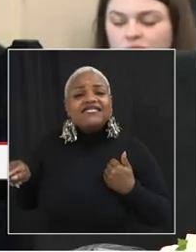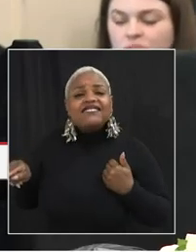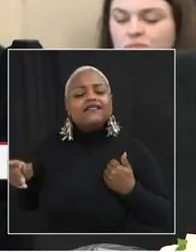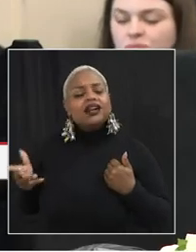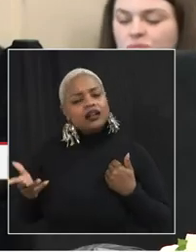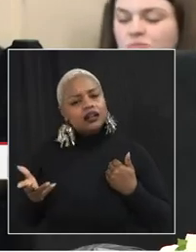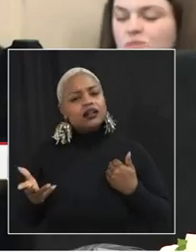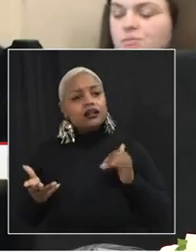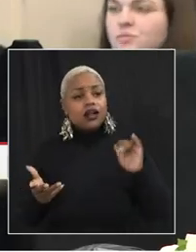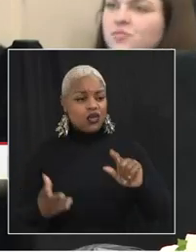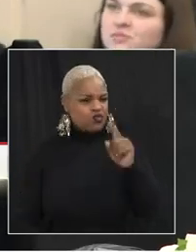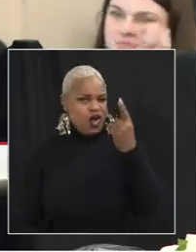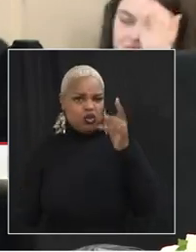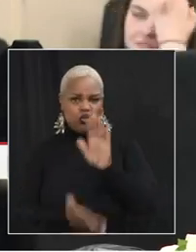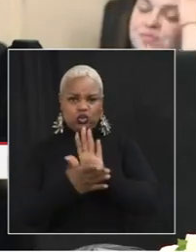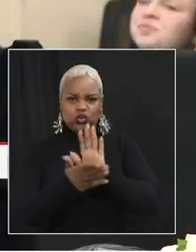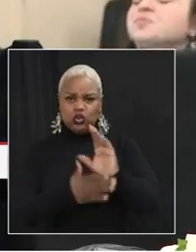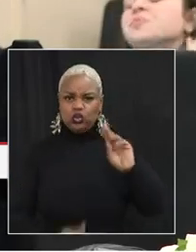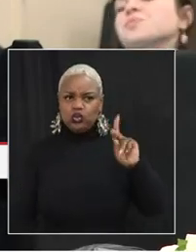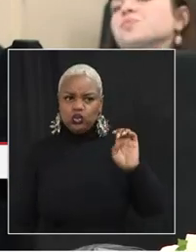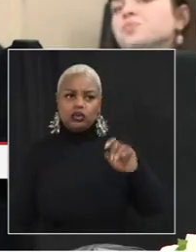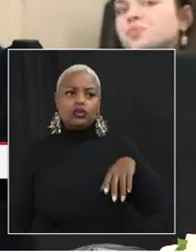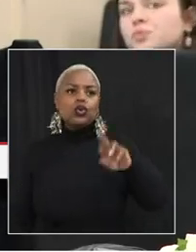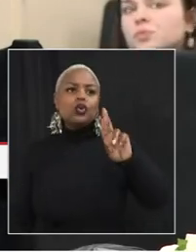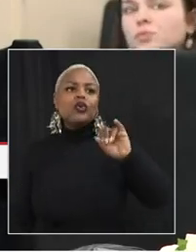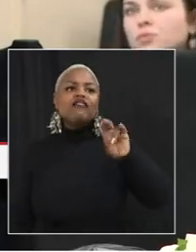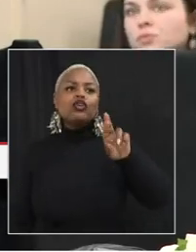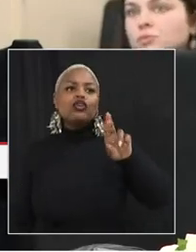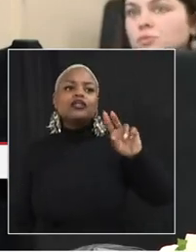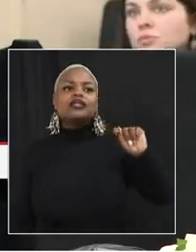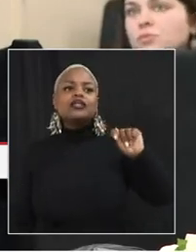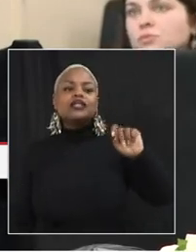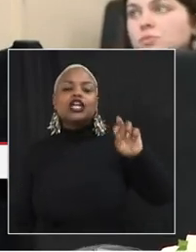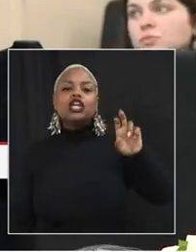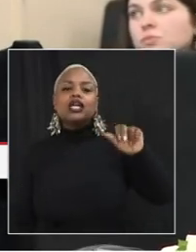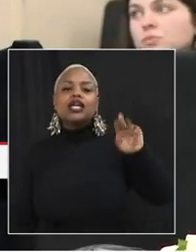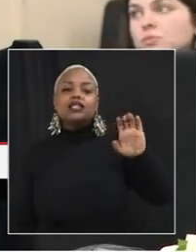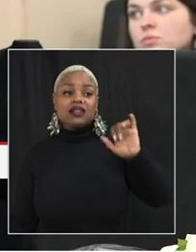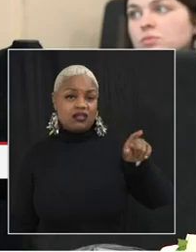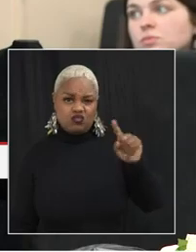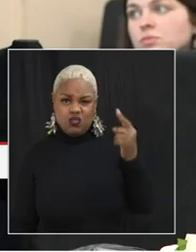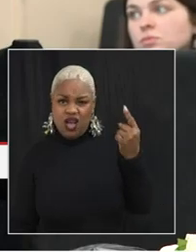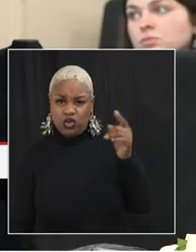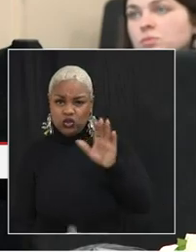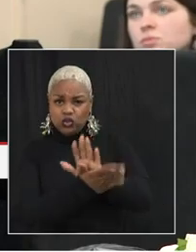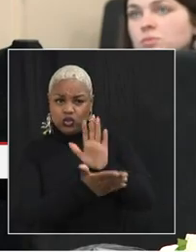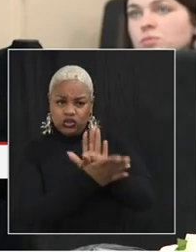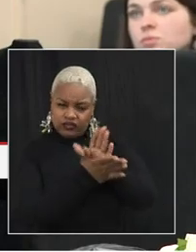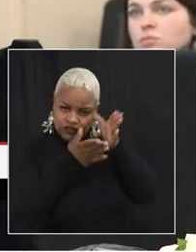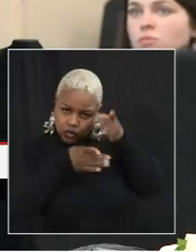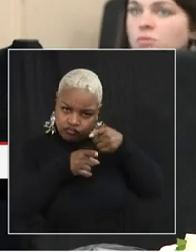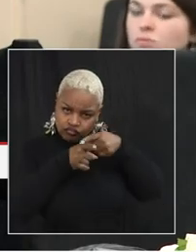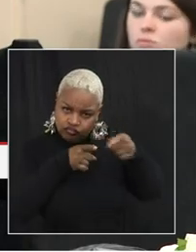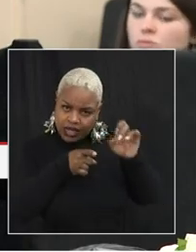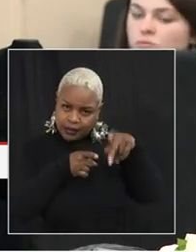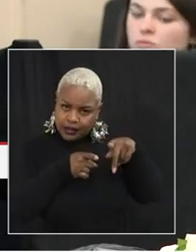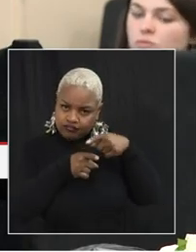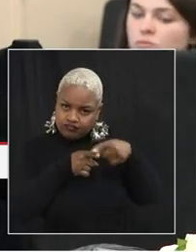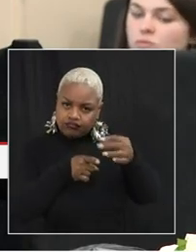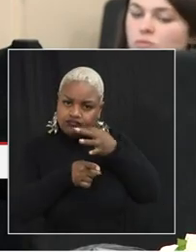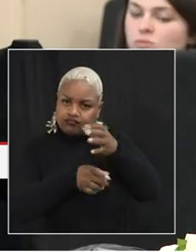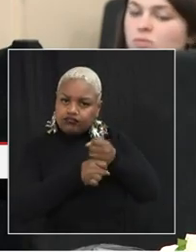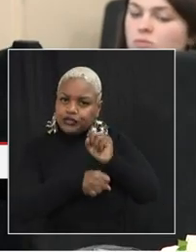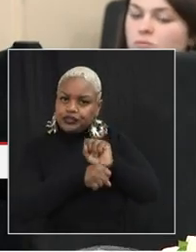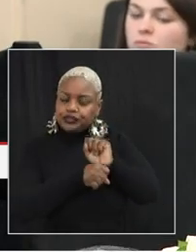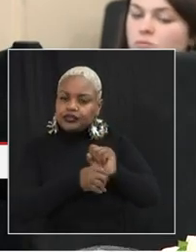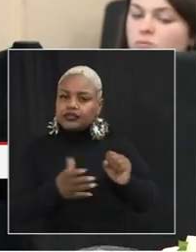River Terrace is the only school that helps with the kids with IEPs to advance for jobs. okay. Well, thank